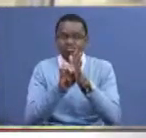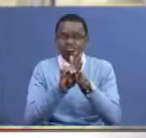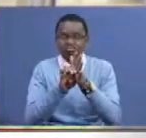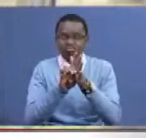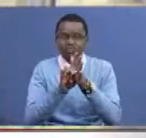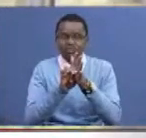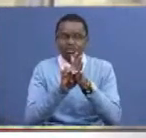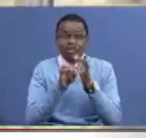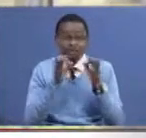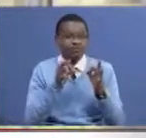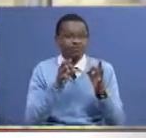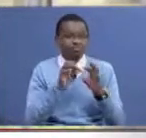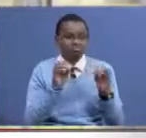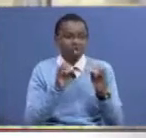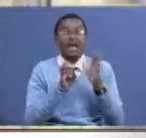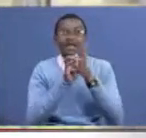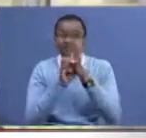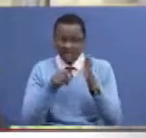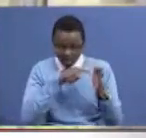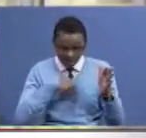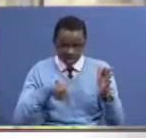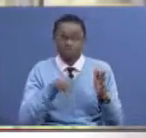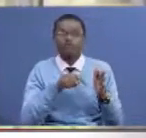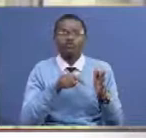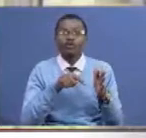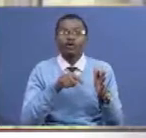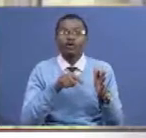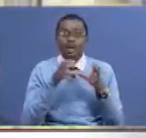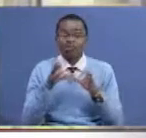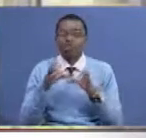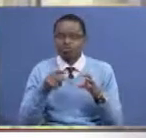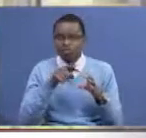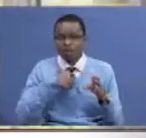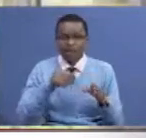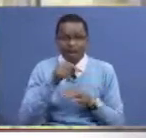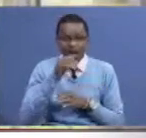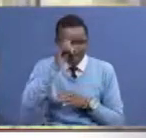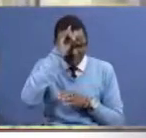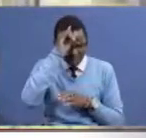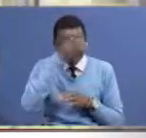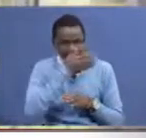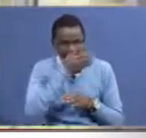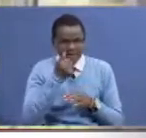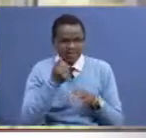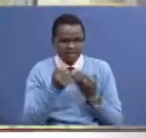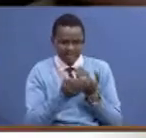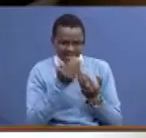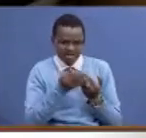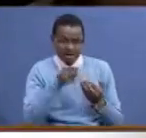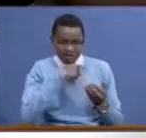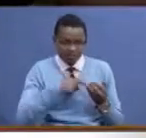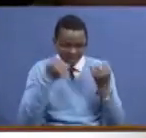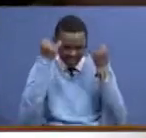So if we cannot express ourselves according to our ideas, better still, we have to take care of our